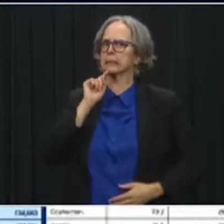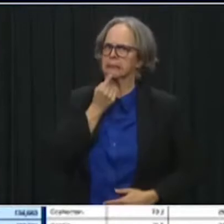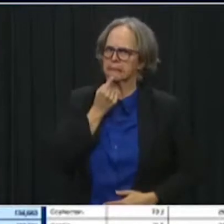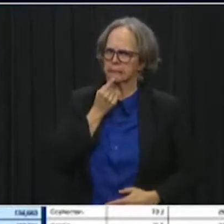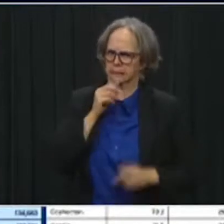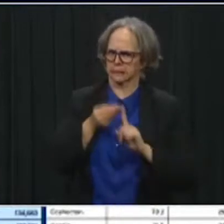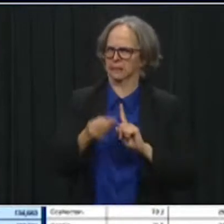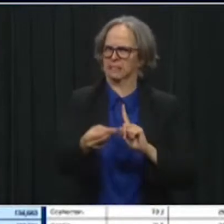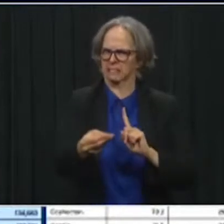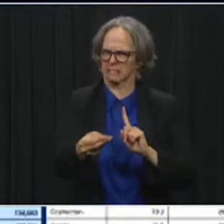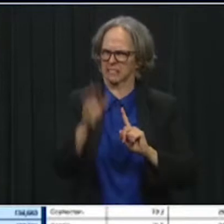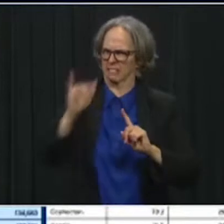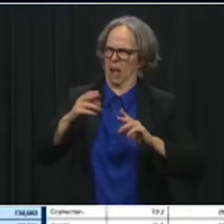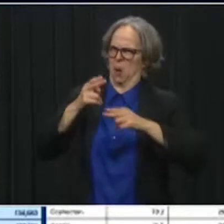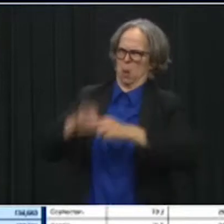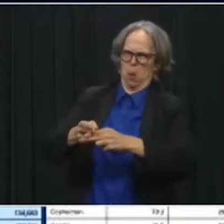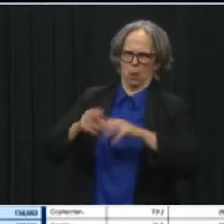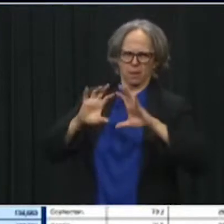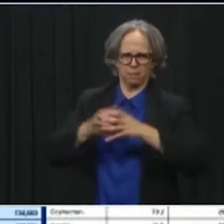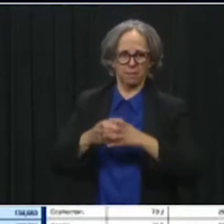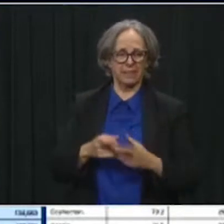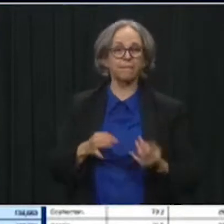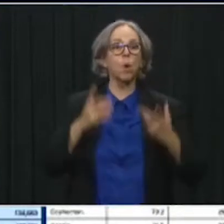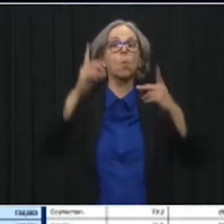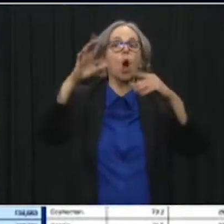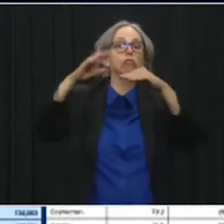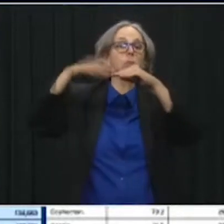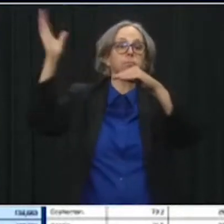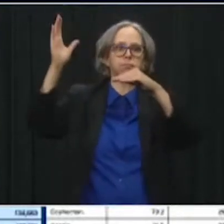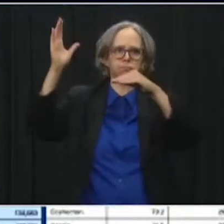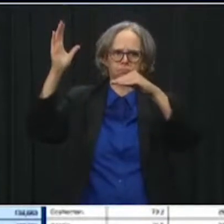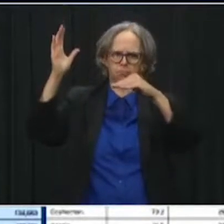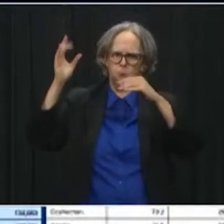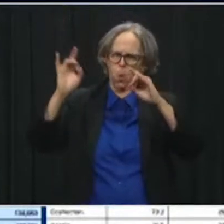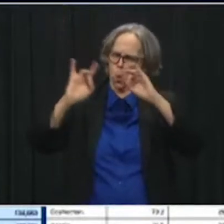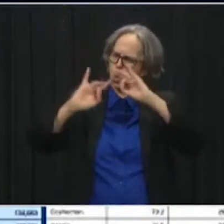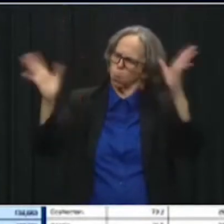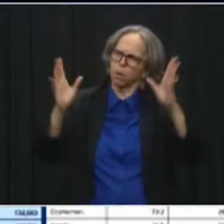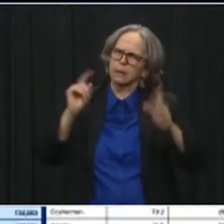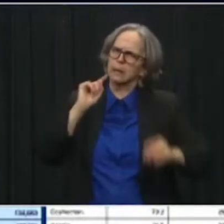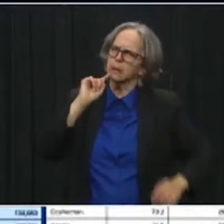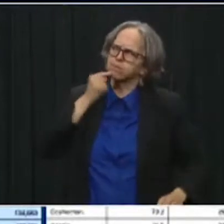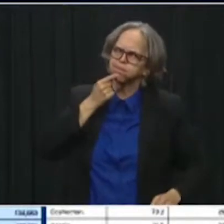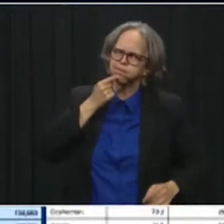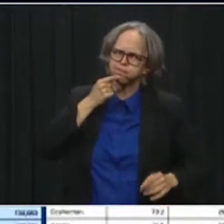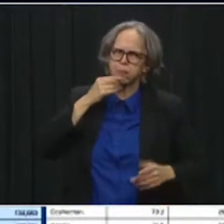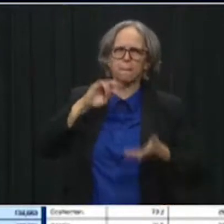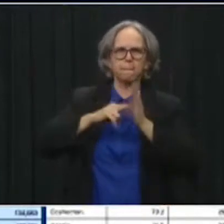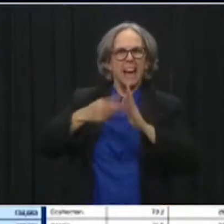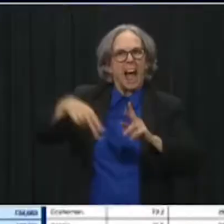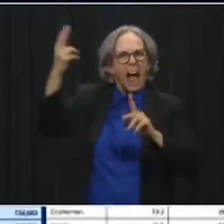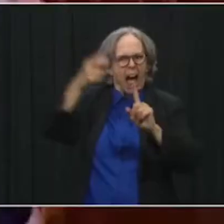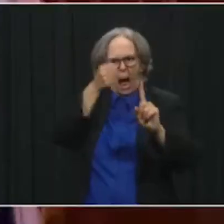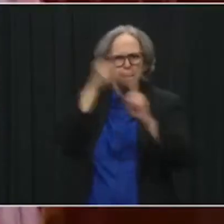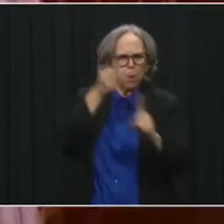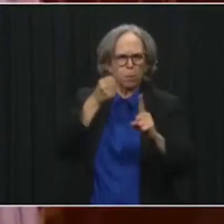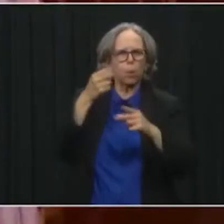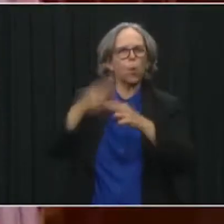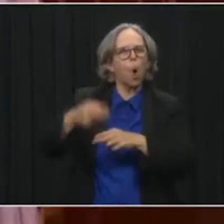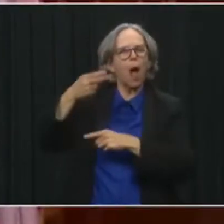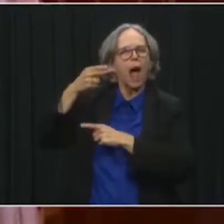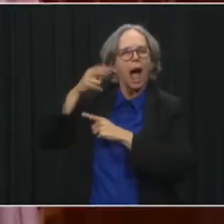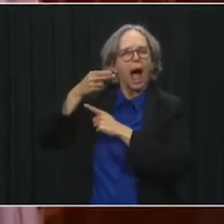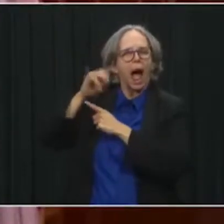When that number is higher than 100, it means that the transmission level is high. You remember, we were very happy. We were seeing these numbers